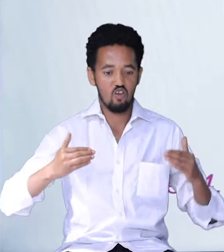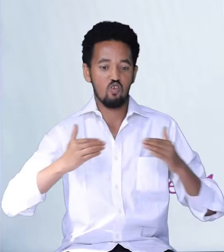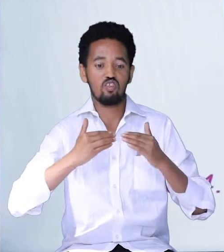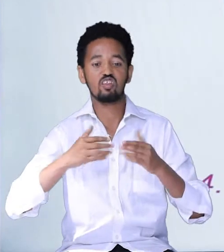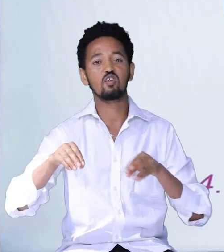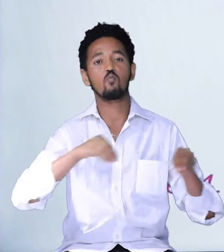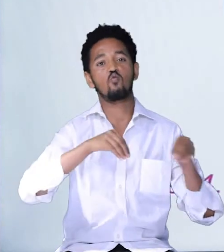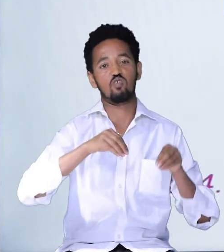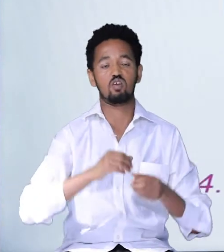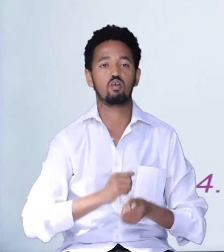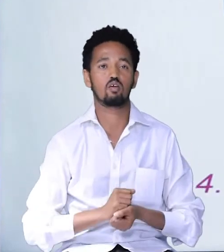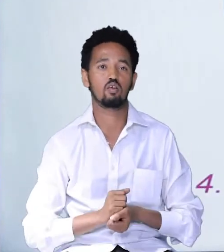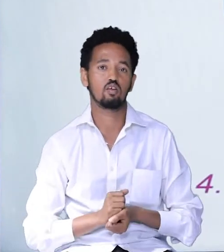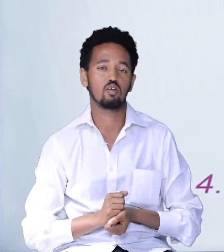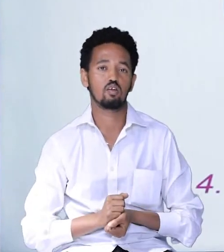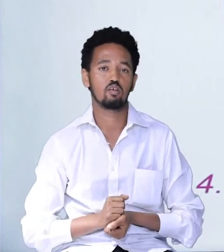moving.